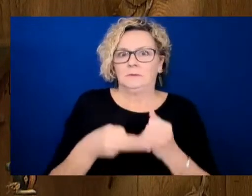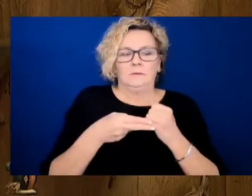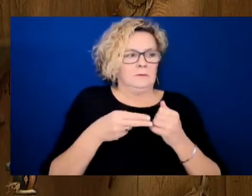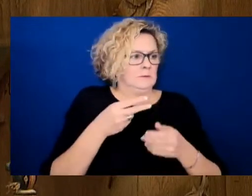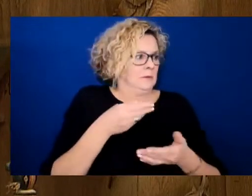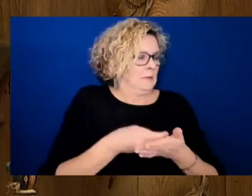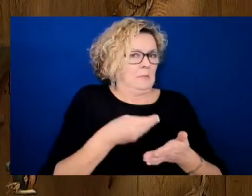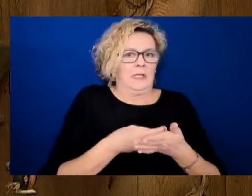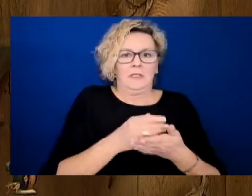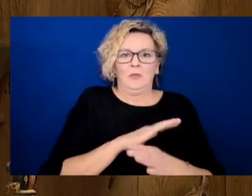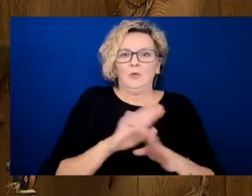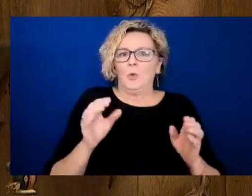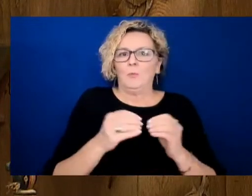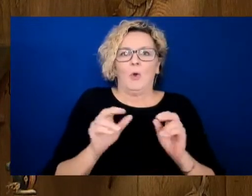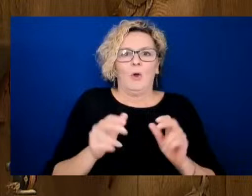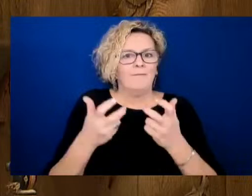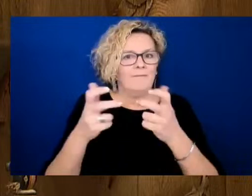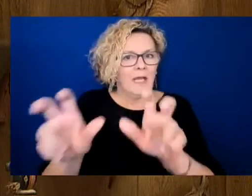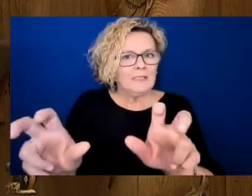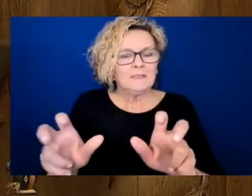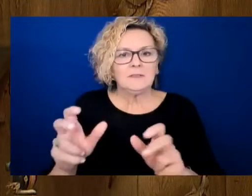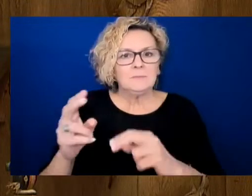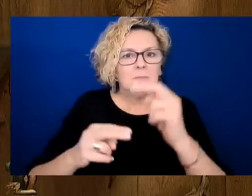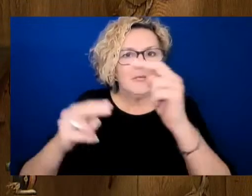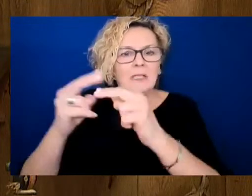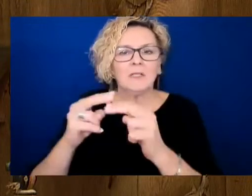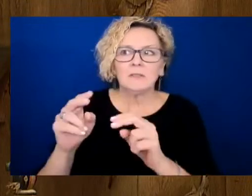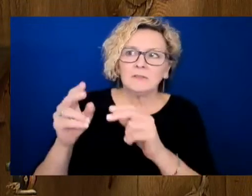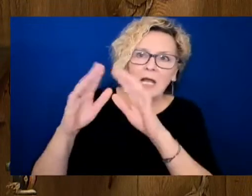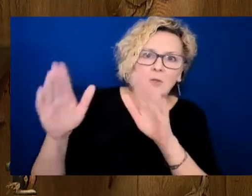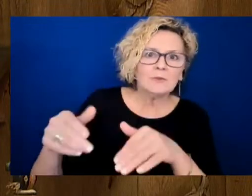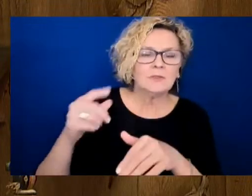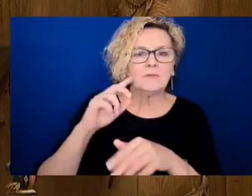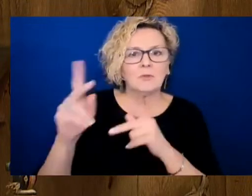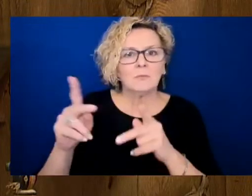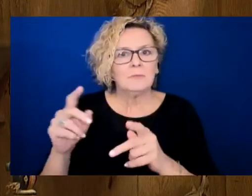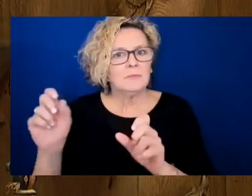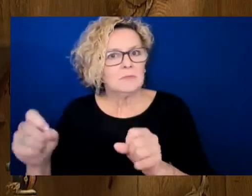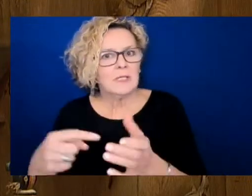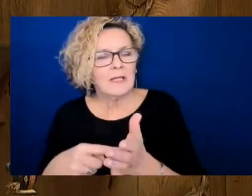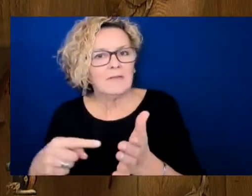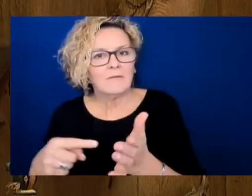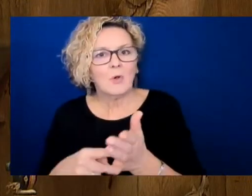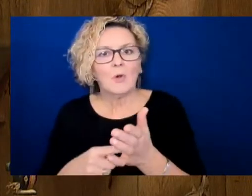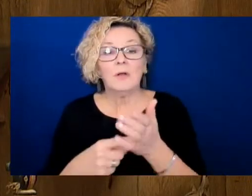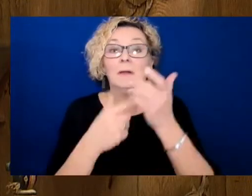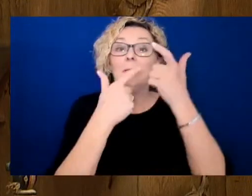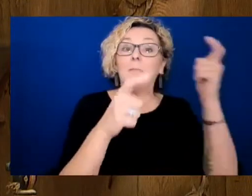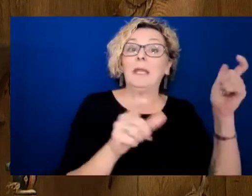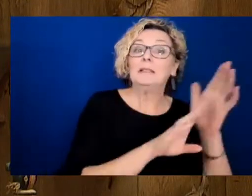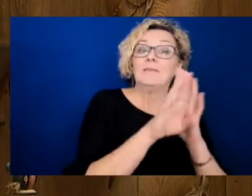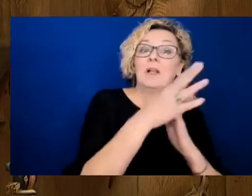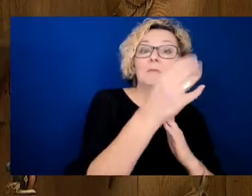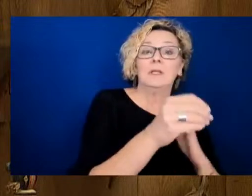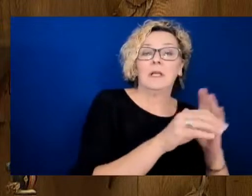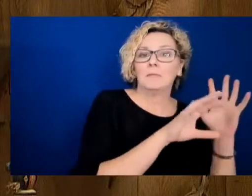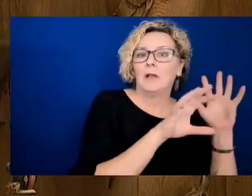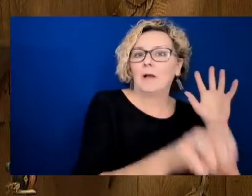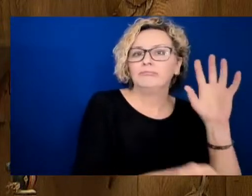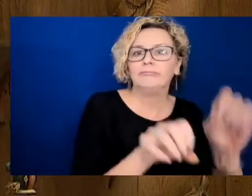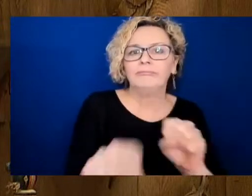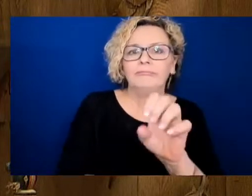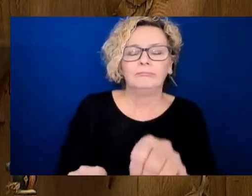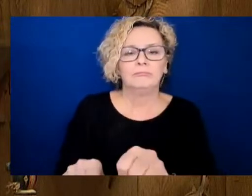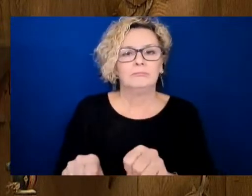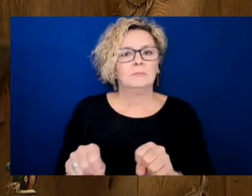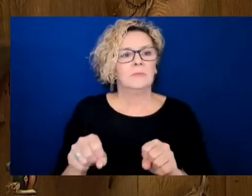housing. Wealthy speculators, foreign investors, and big developers rushed to fill the void. For far too